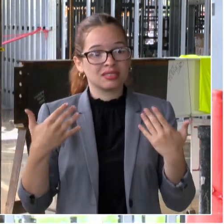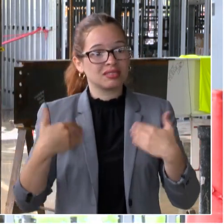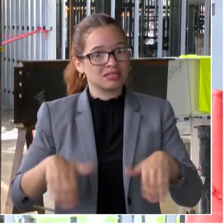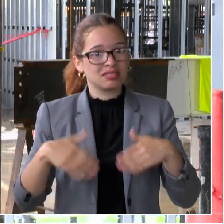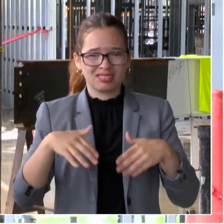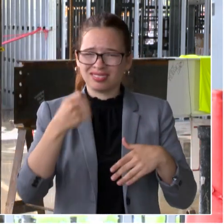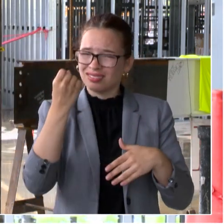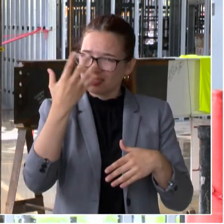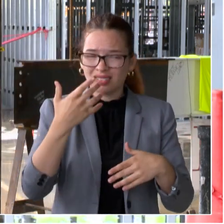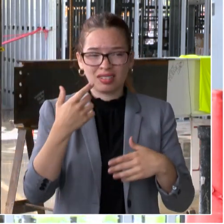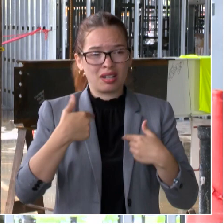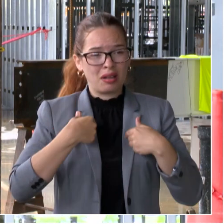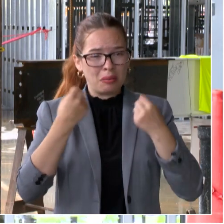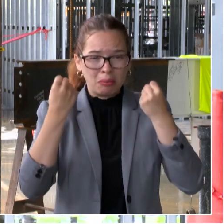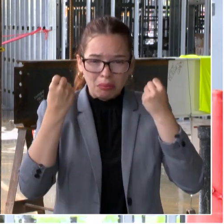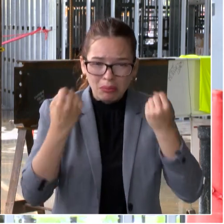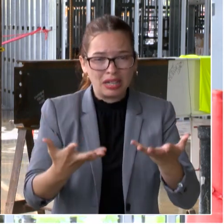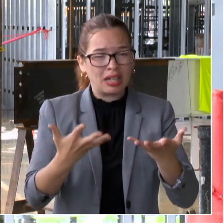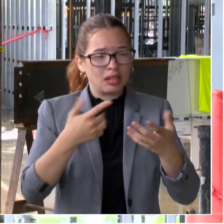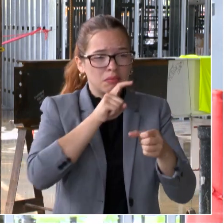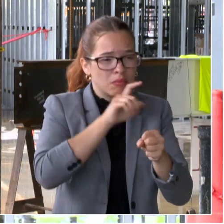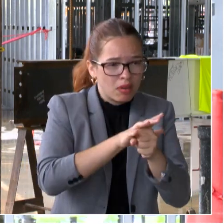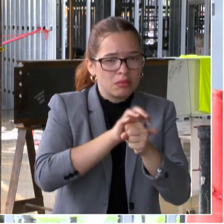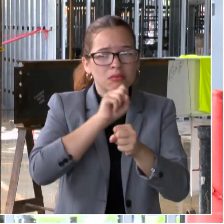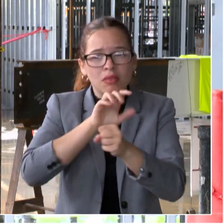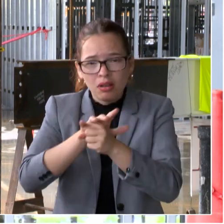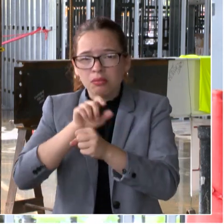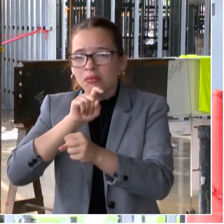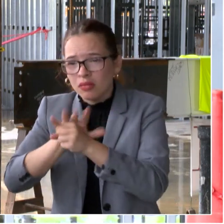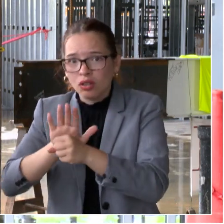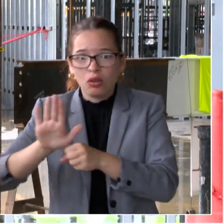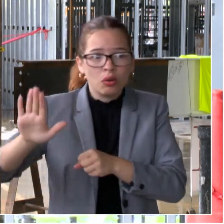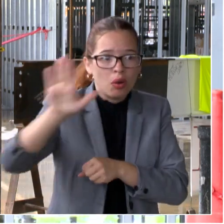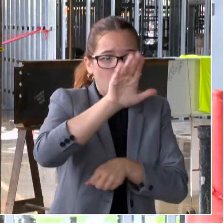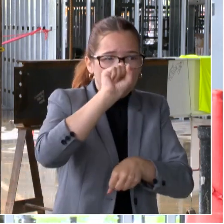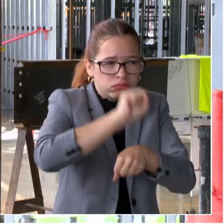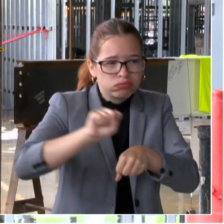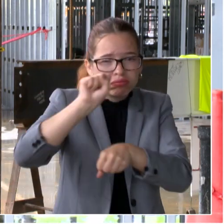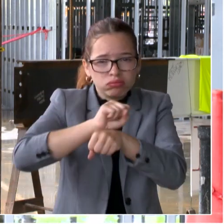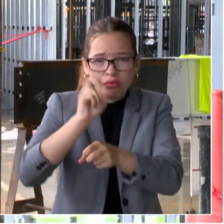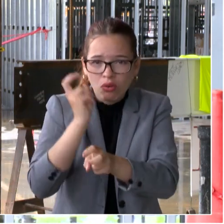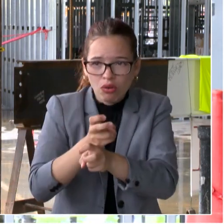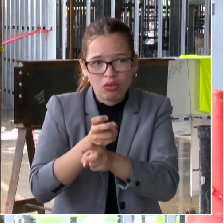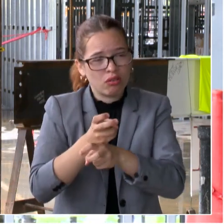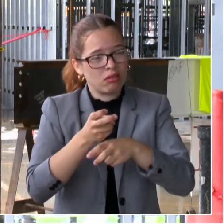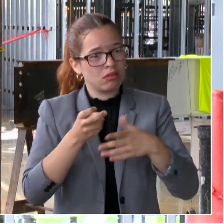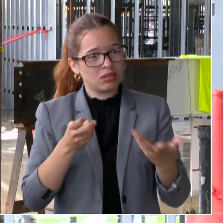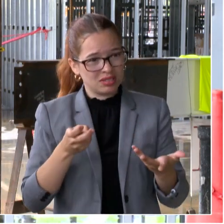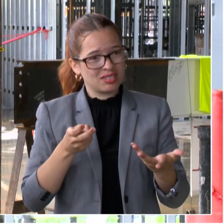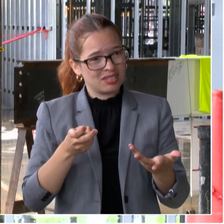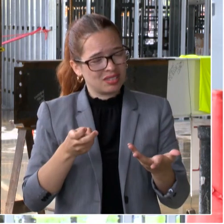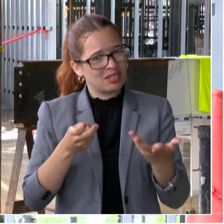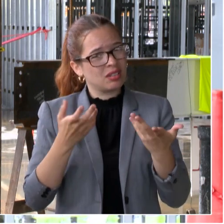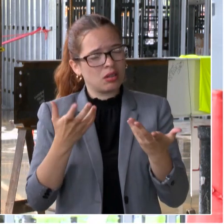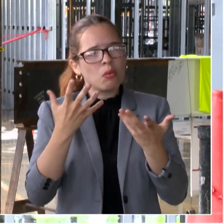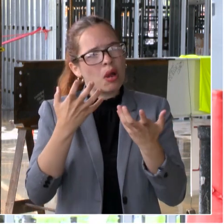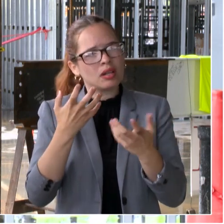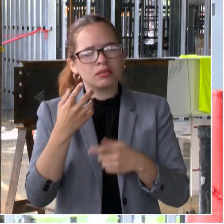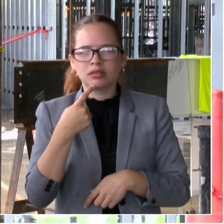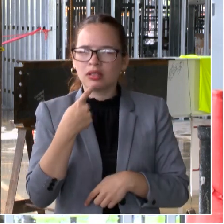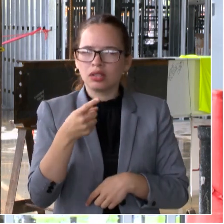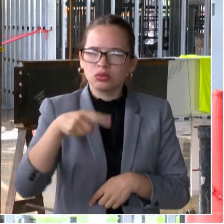This is truly an exciting advancement for healthcare and the local community and the economy here in the district. It has